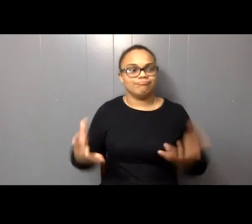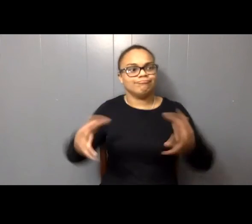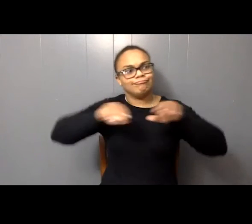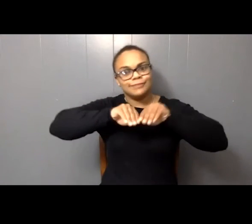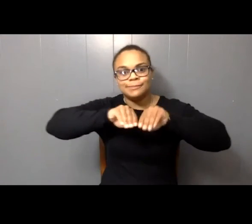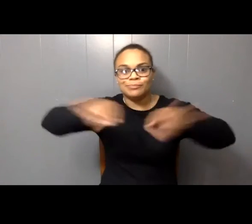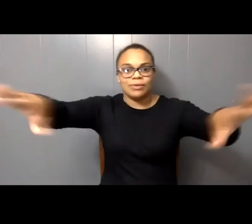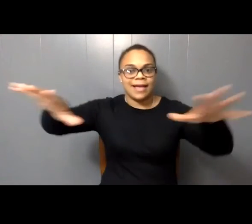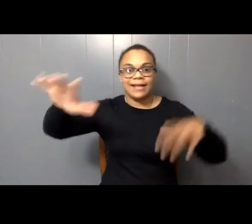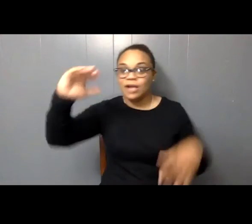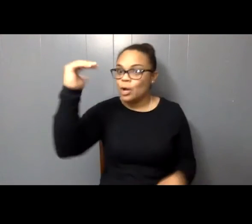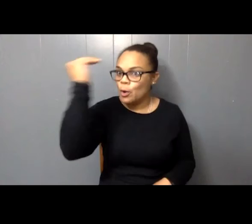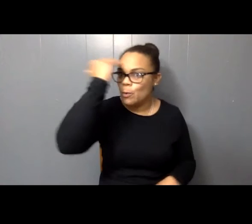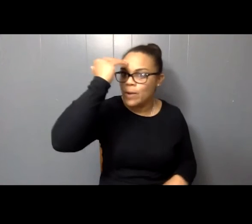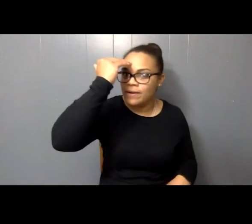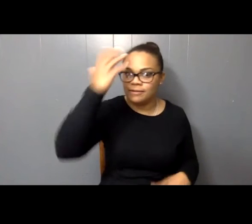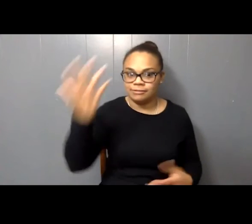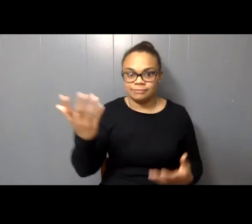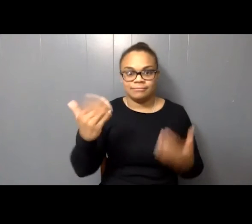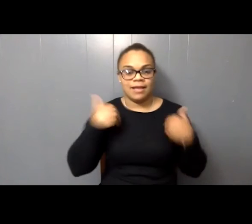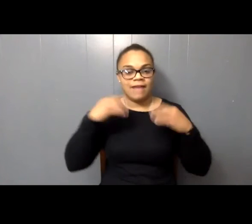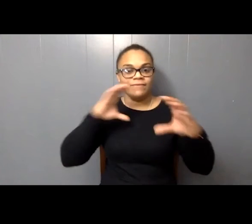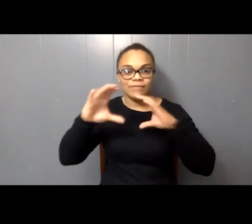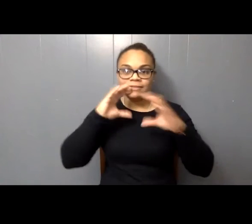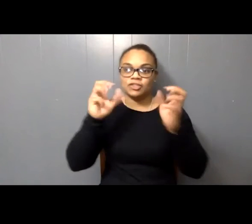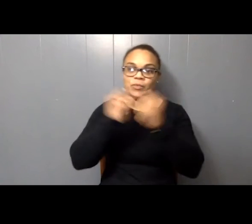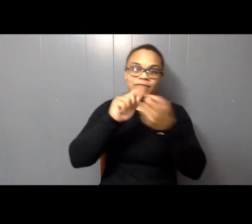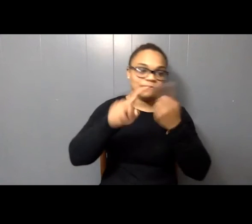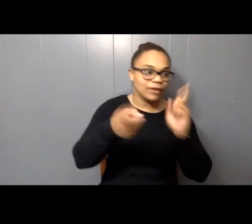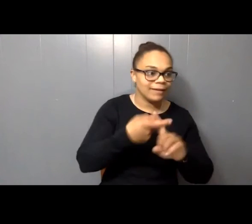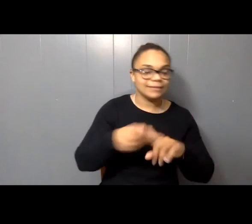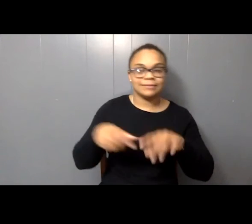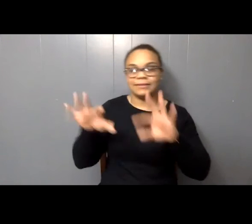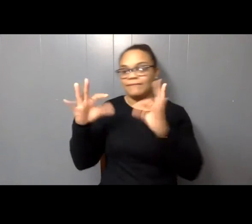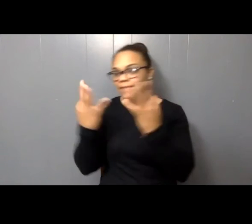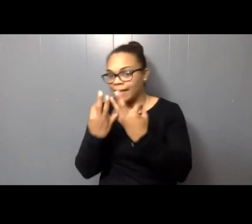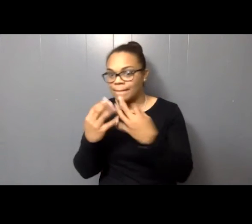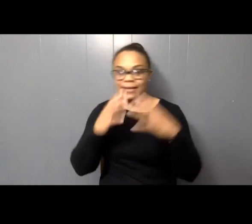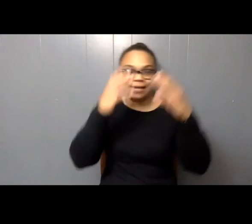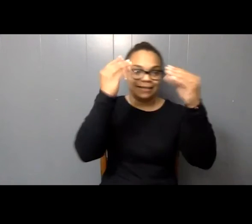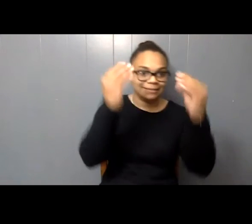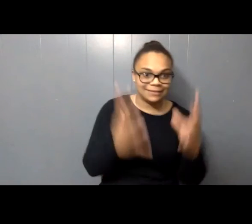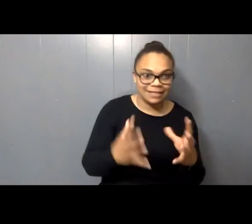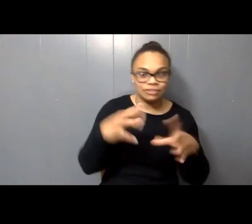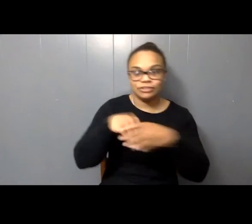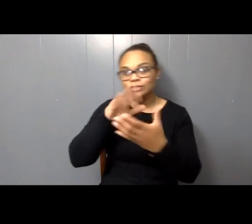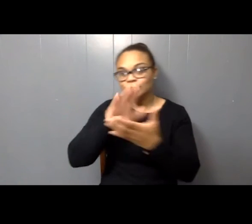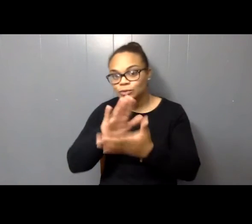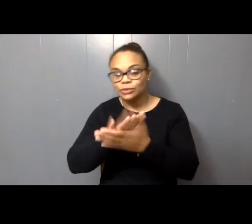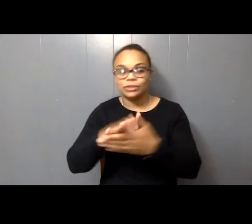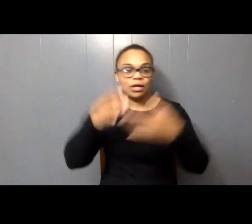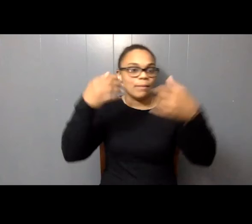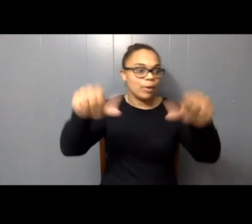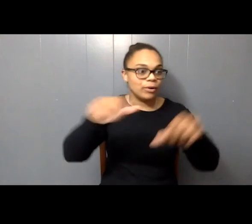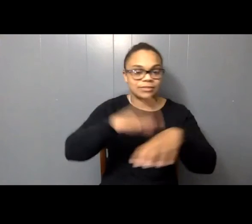with your friends and family, with your teachers in school, post on Instagram, that kind of stuff,